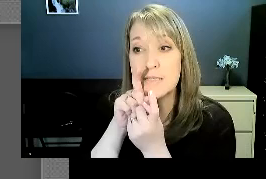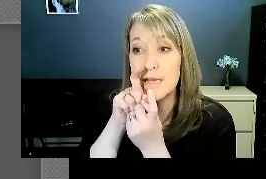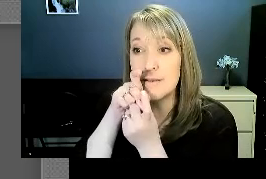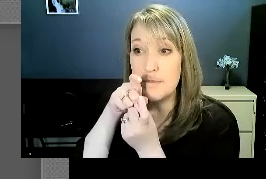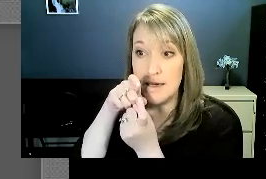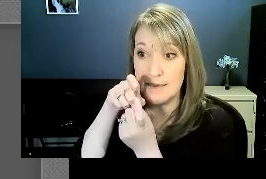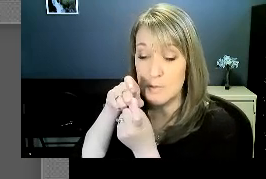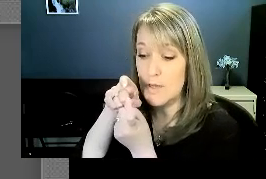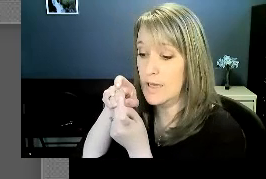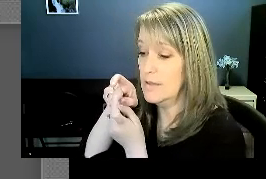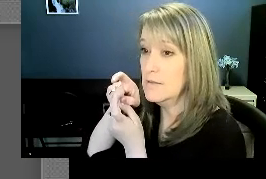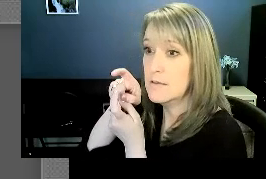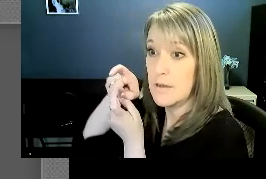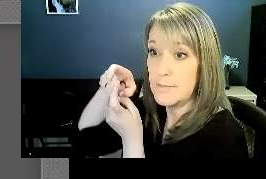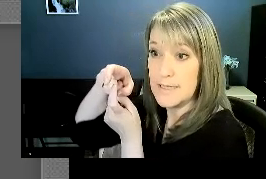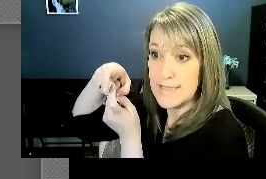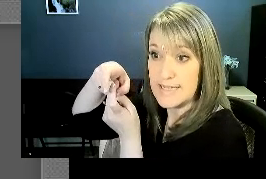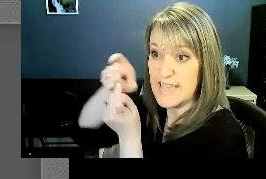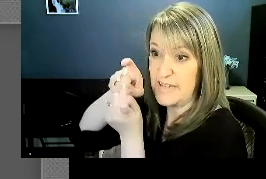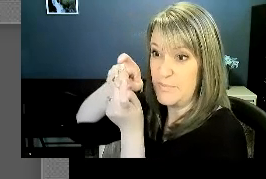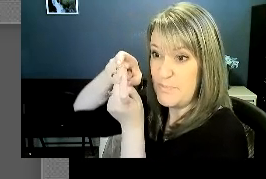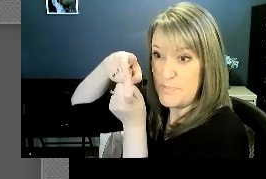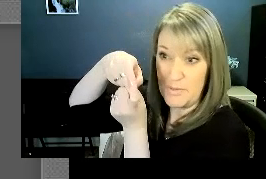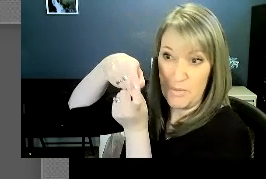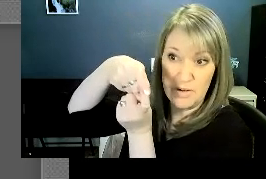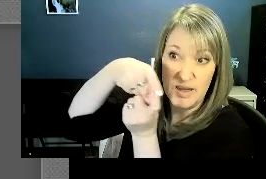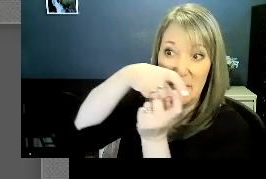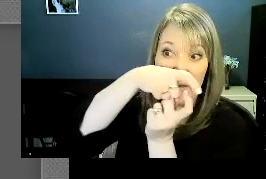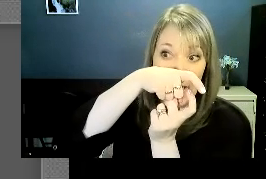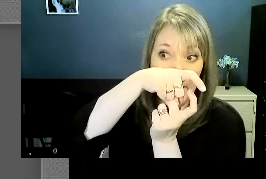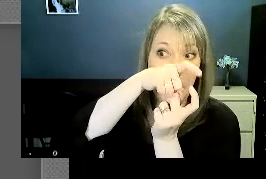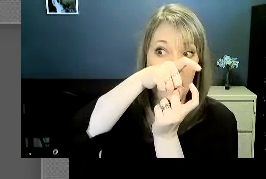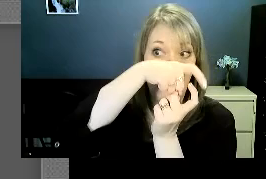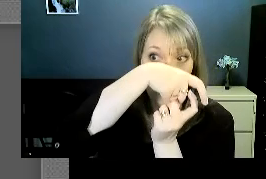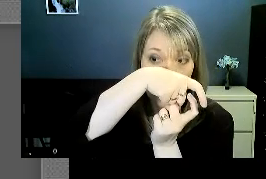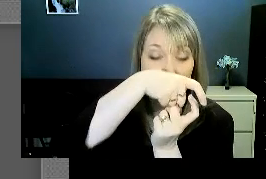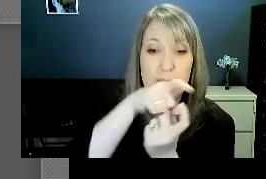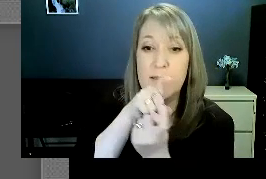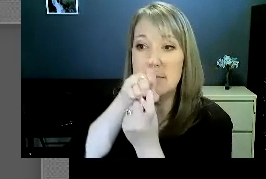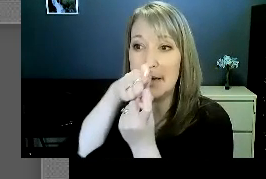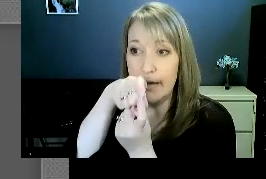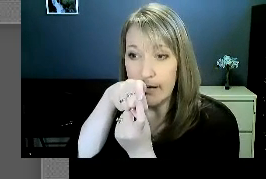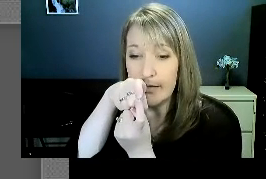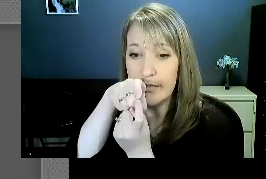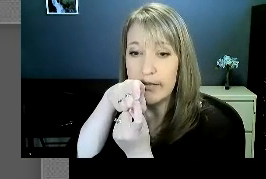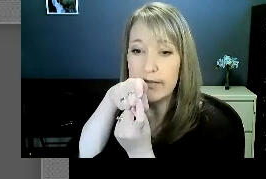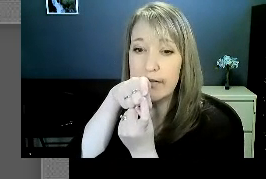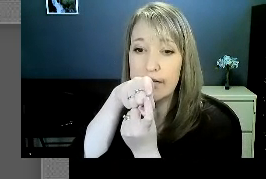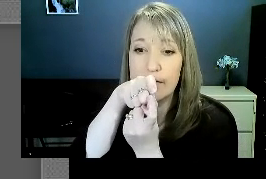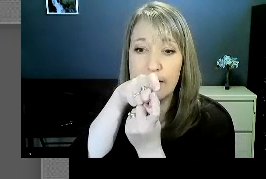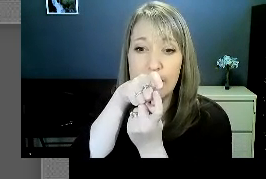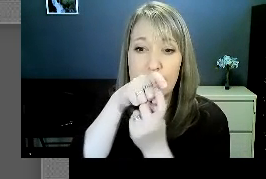So this one's got the beak as well. I'm gonna say it's like a big one, kind of hanging over. Big beak,